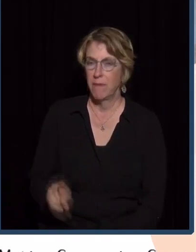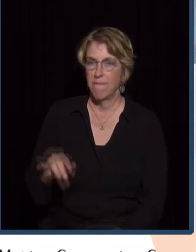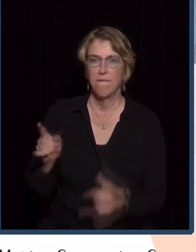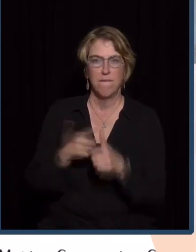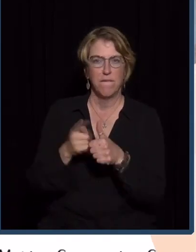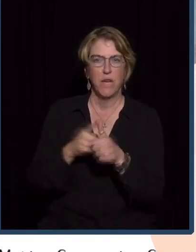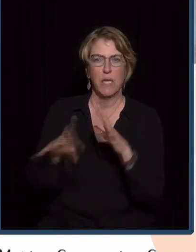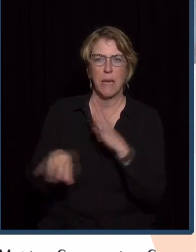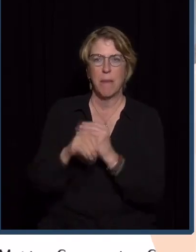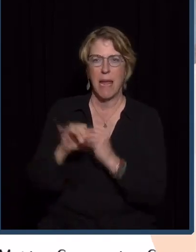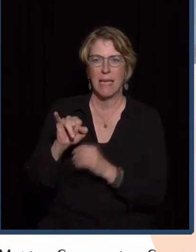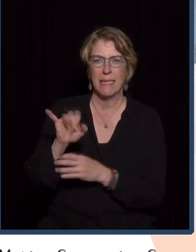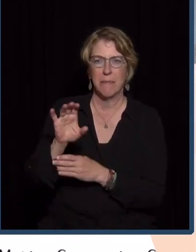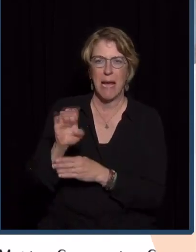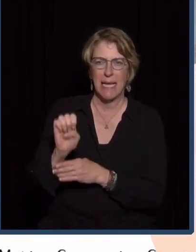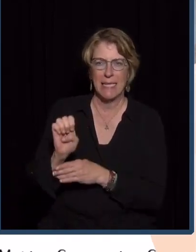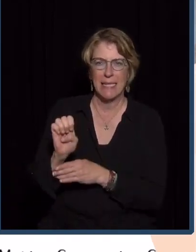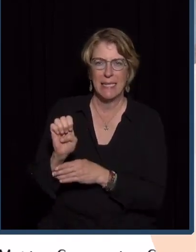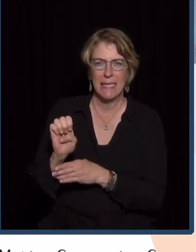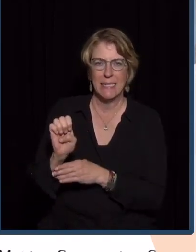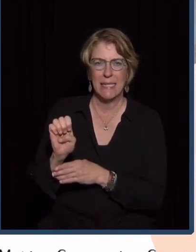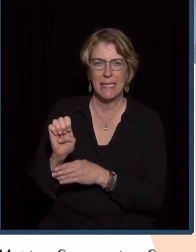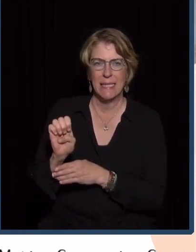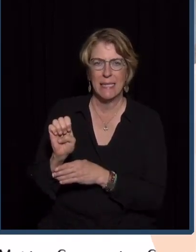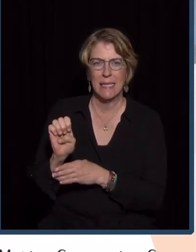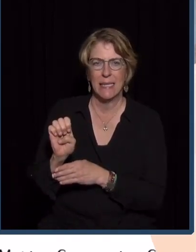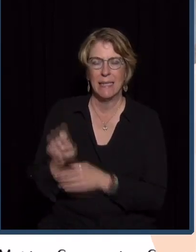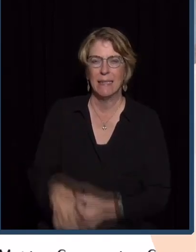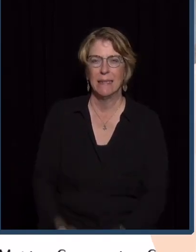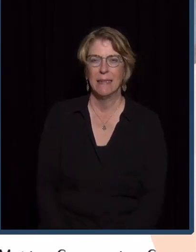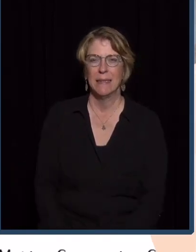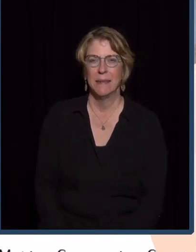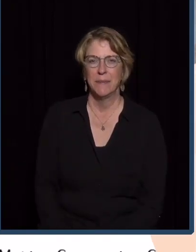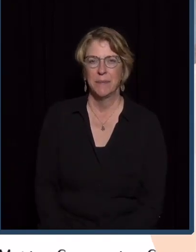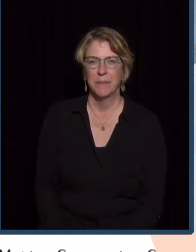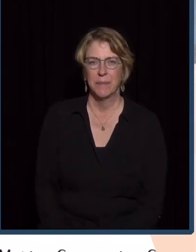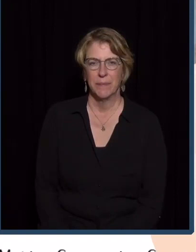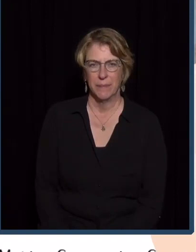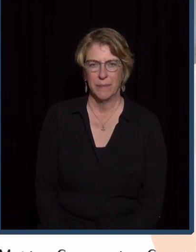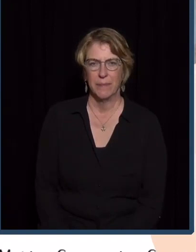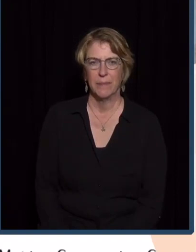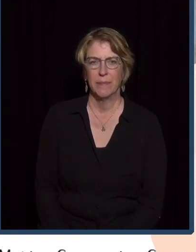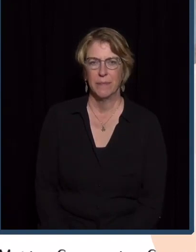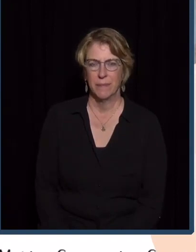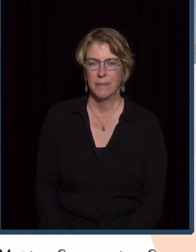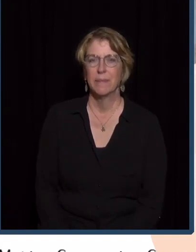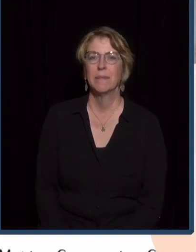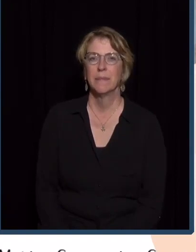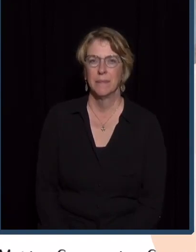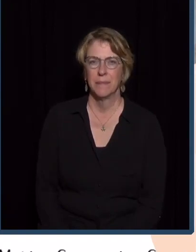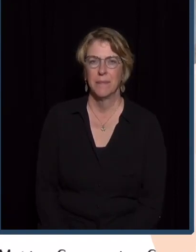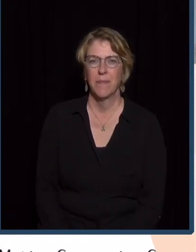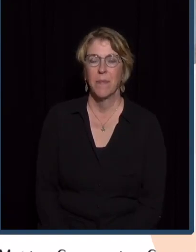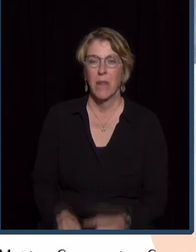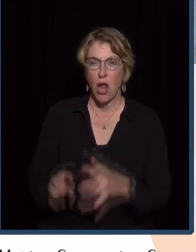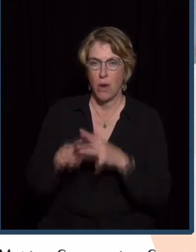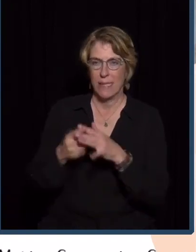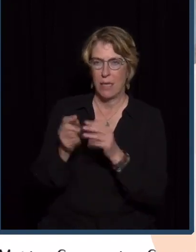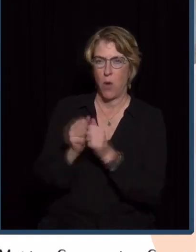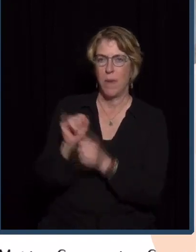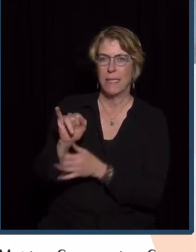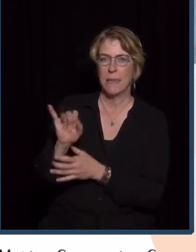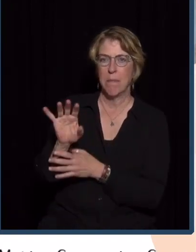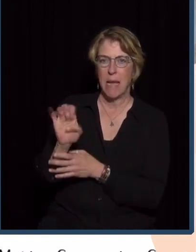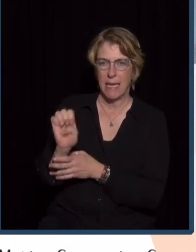there for you, Jason. I'm going to grab it from you, Troy. All right. All right. So, well, start with some ice in your